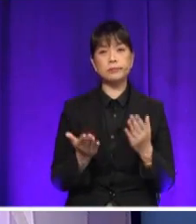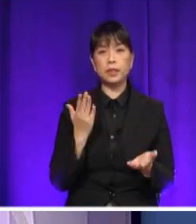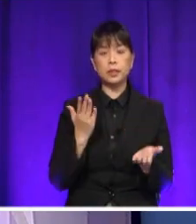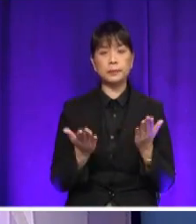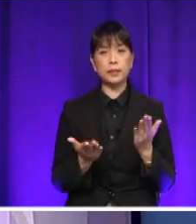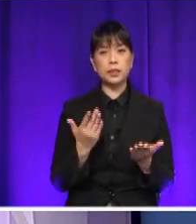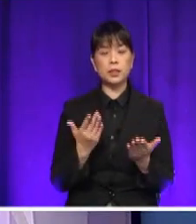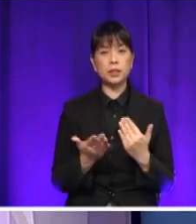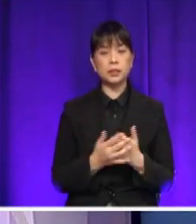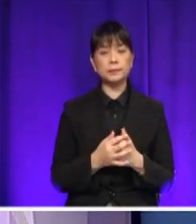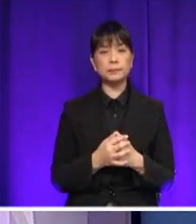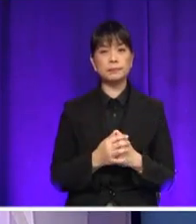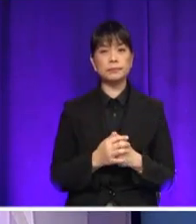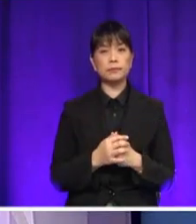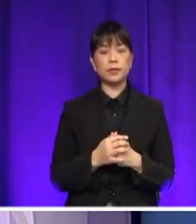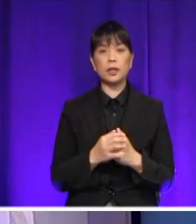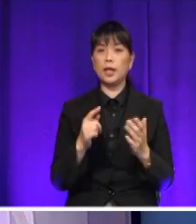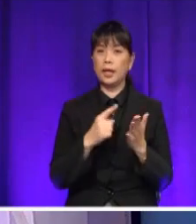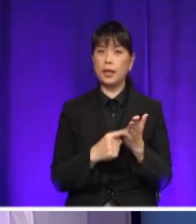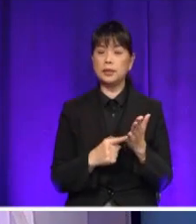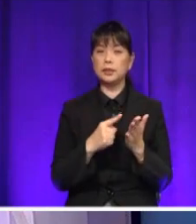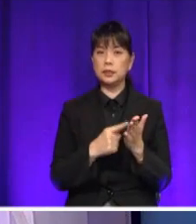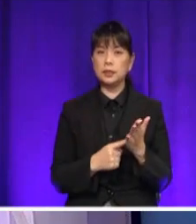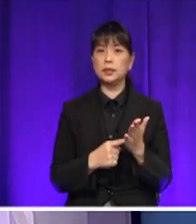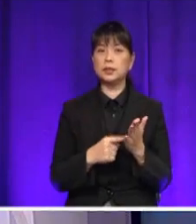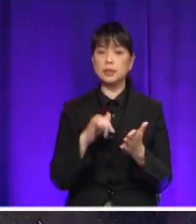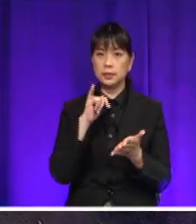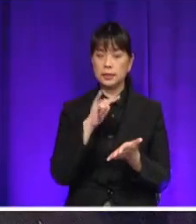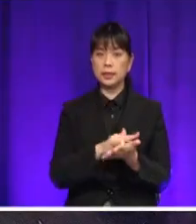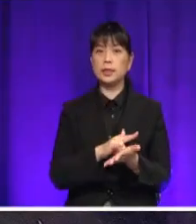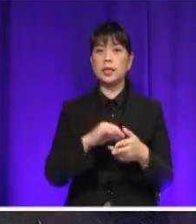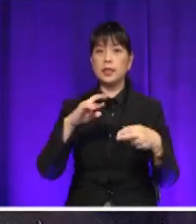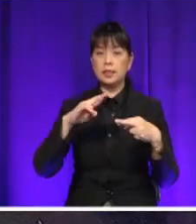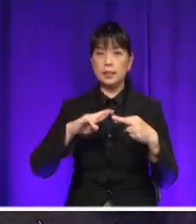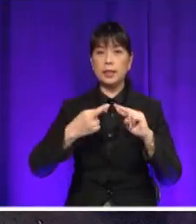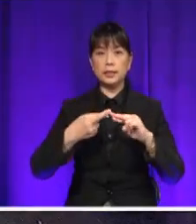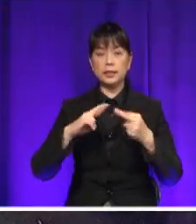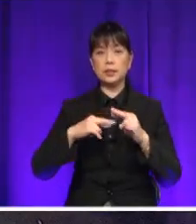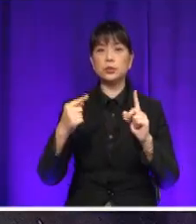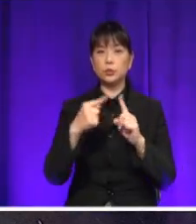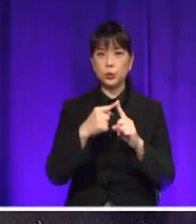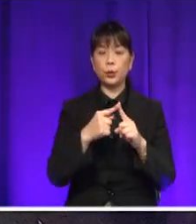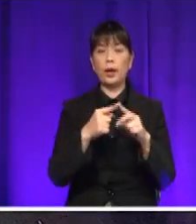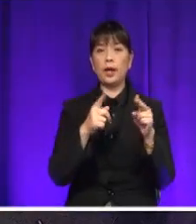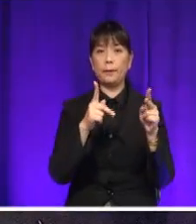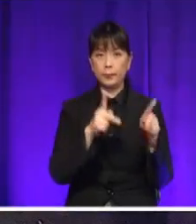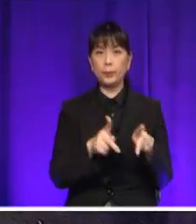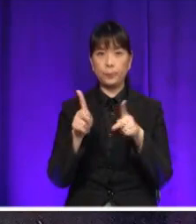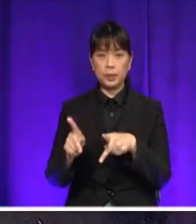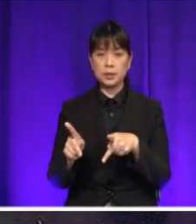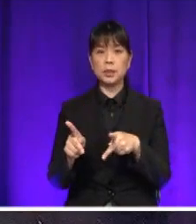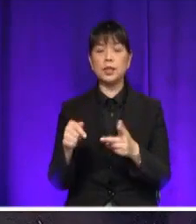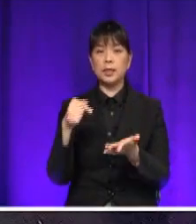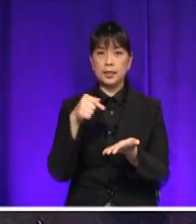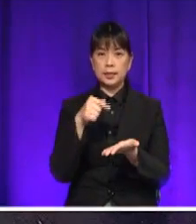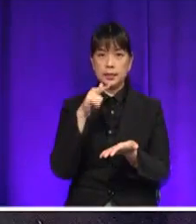Maybe anything that related to the pupils. Okay, all right, Okay. good. Yeah. So this is what pupils